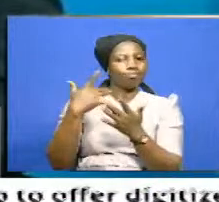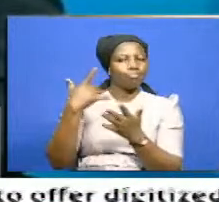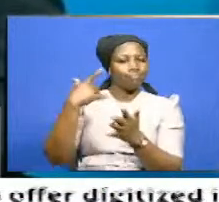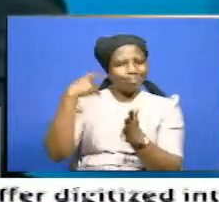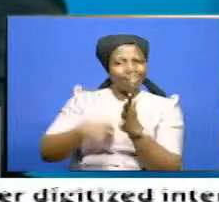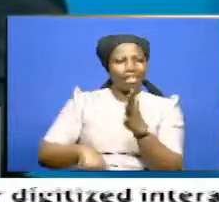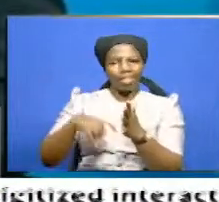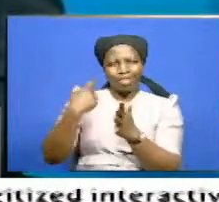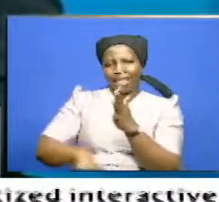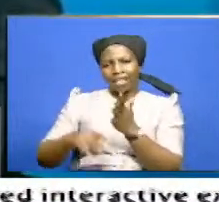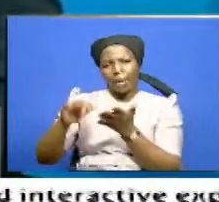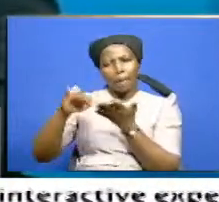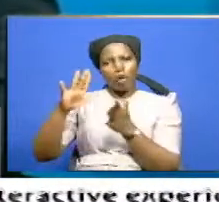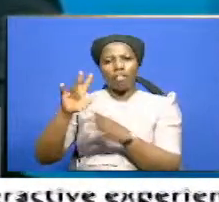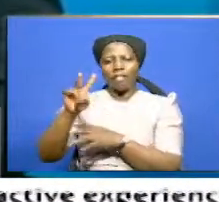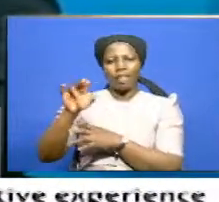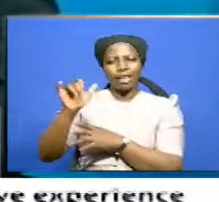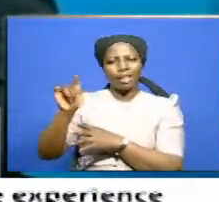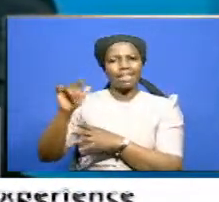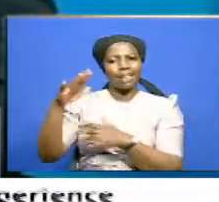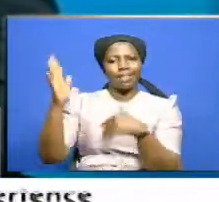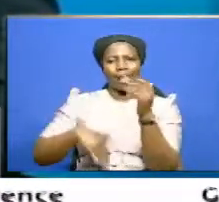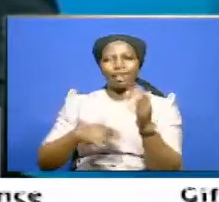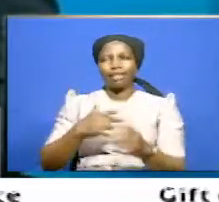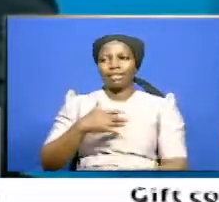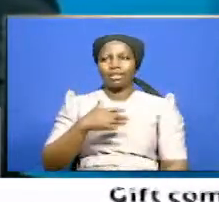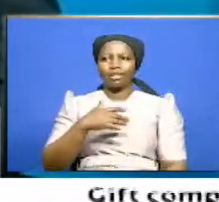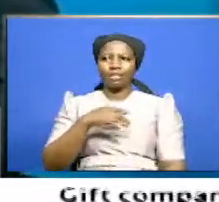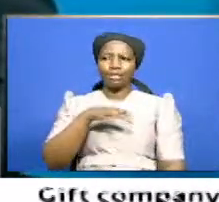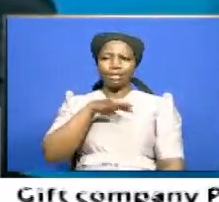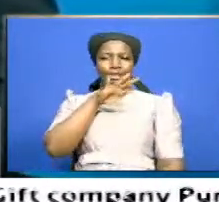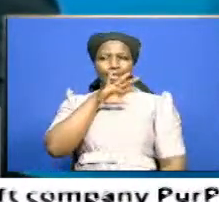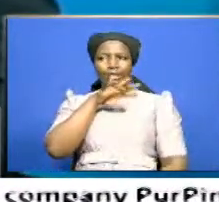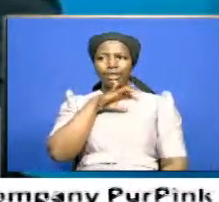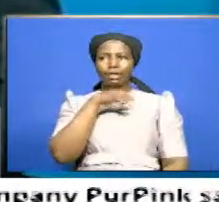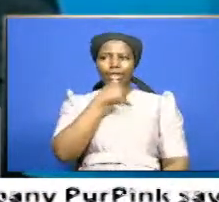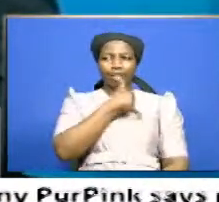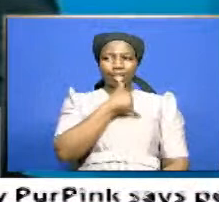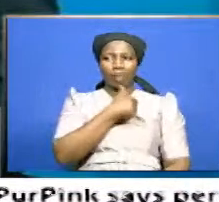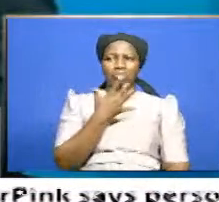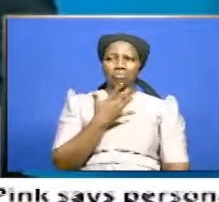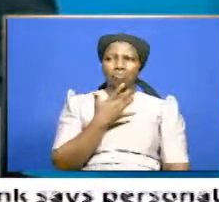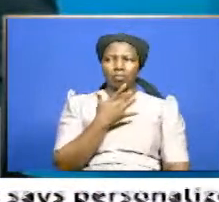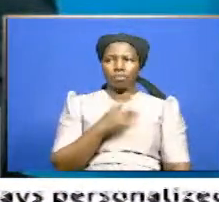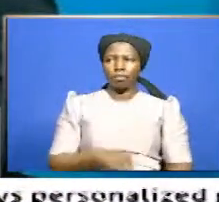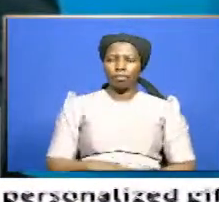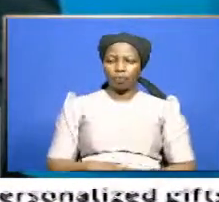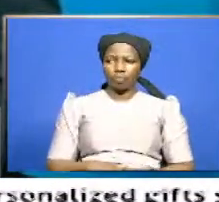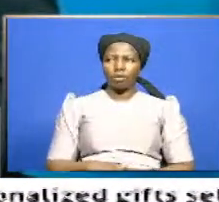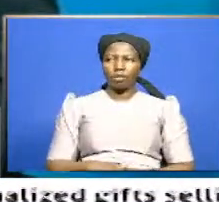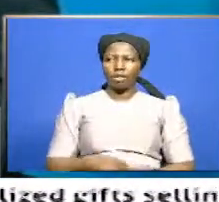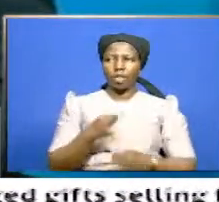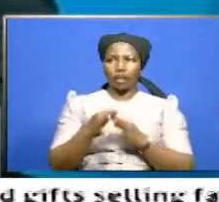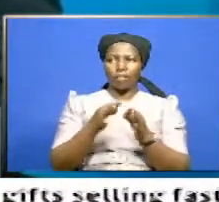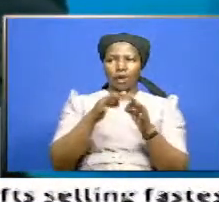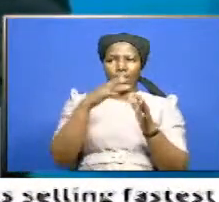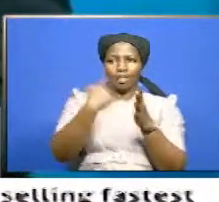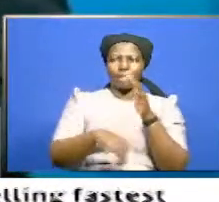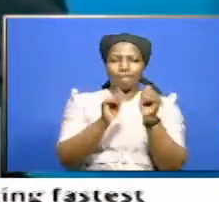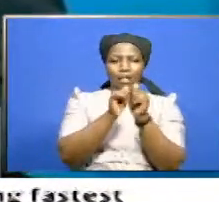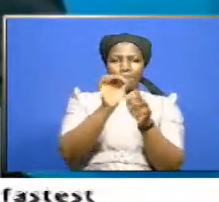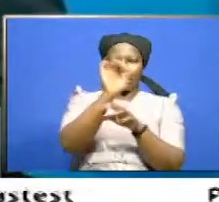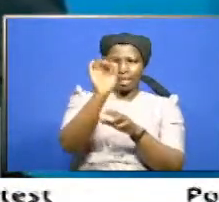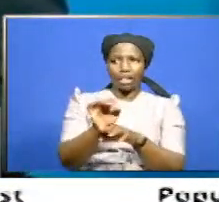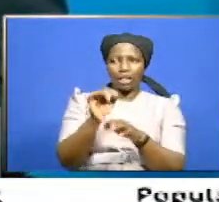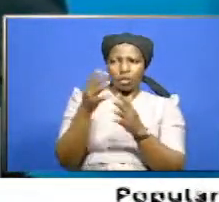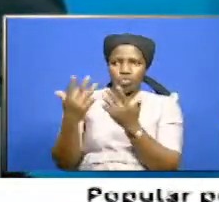taxing VAT more than we tax income. We should tax income more because it's progressive. If you earn 24,000, probably you don't need to be taxed. If you tax 10% of that, you are